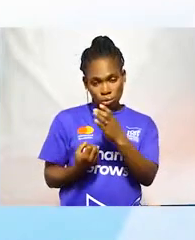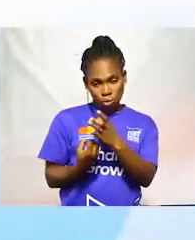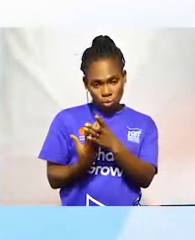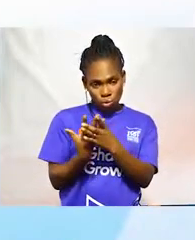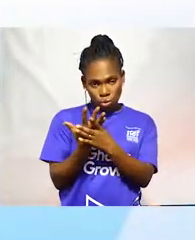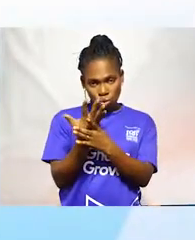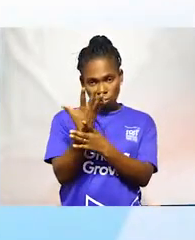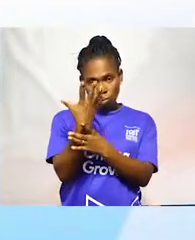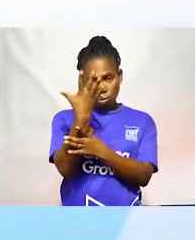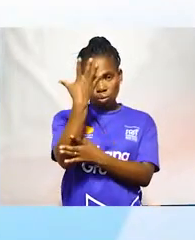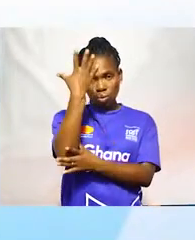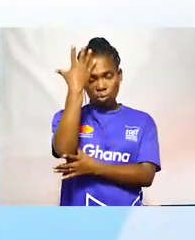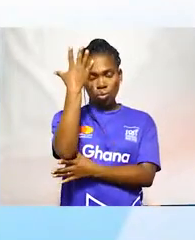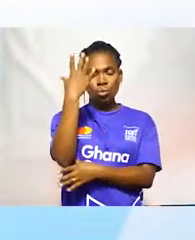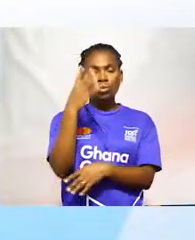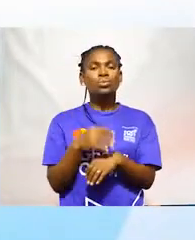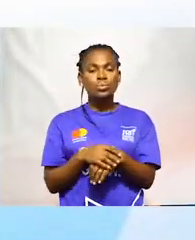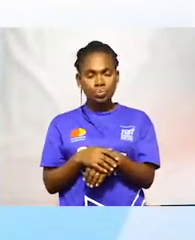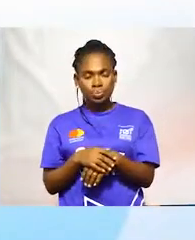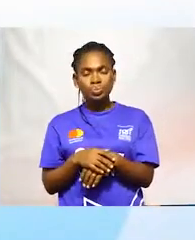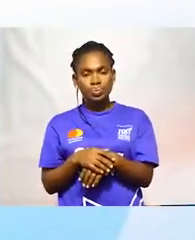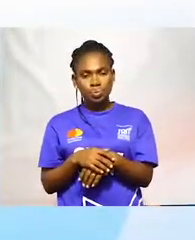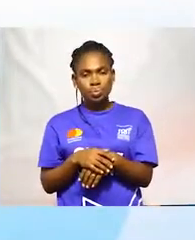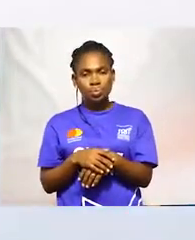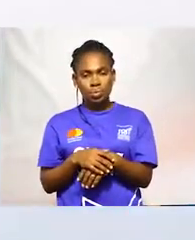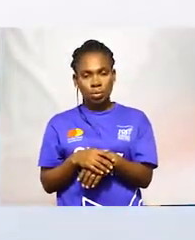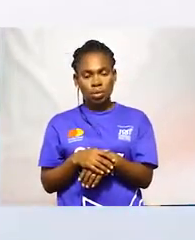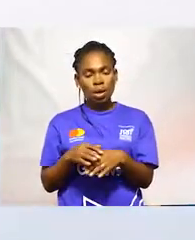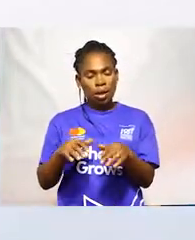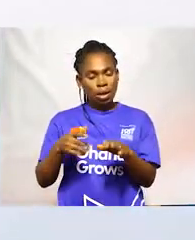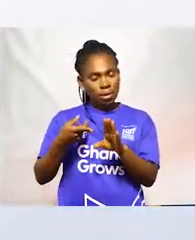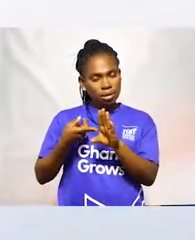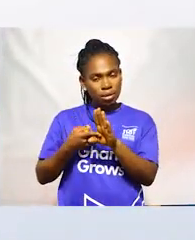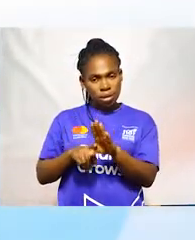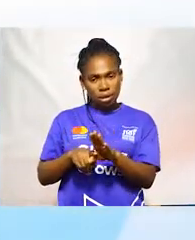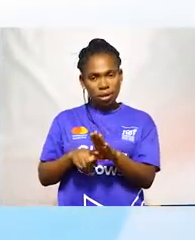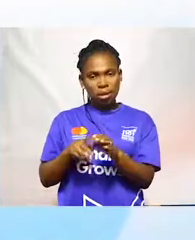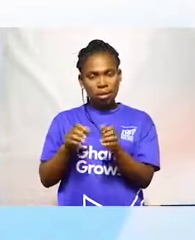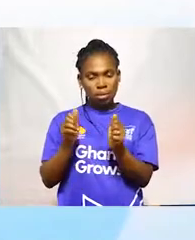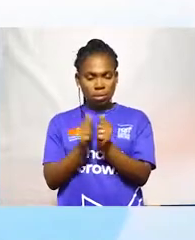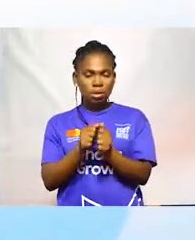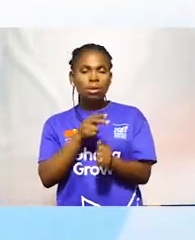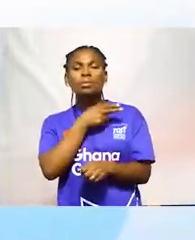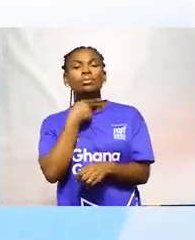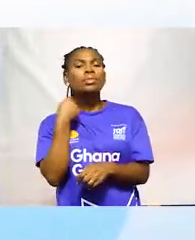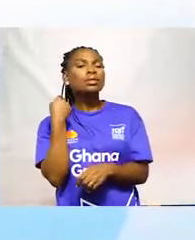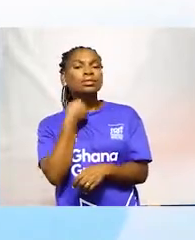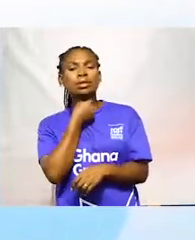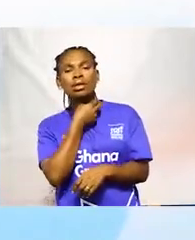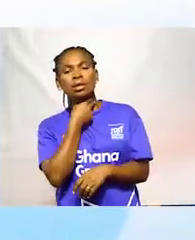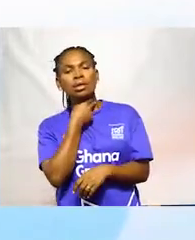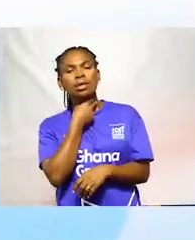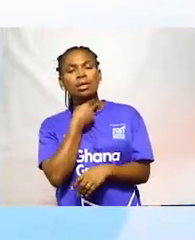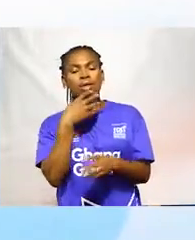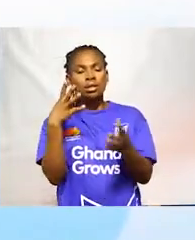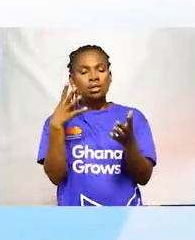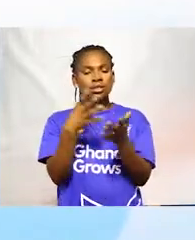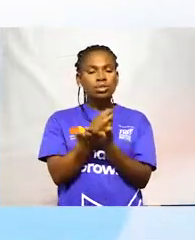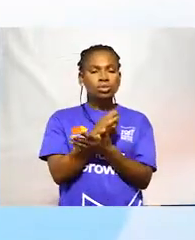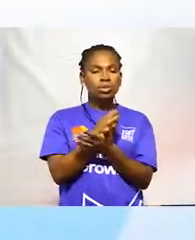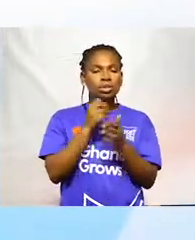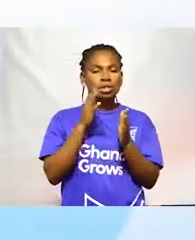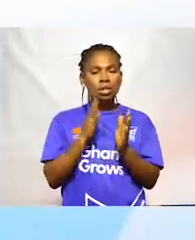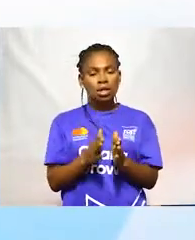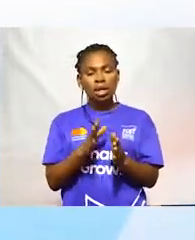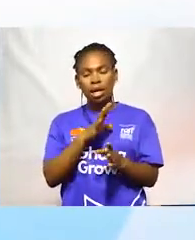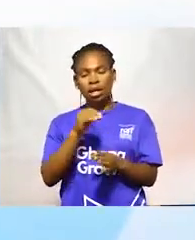I've mentioned the three legs that I know about you. I'm sure there are others. Let's start with a pastor, a broadcaster, and an IT